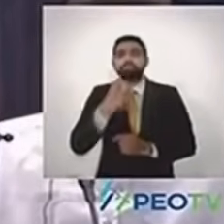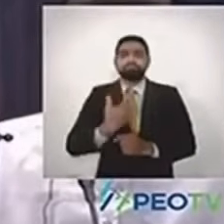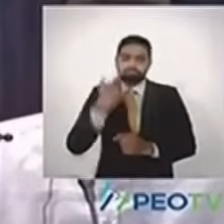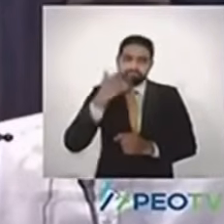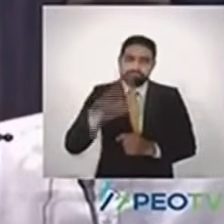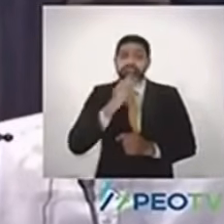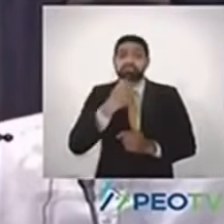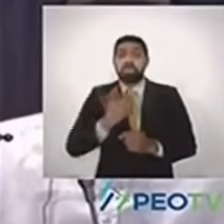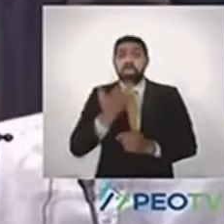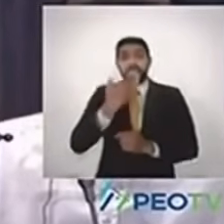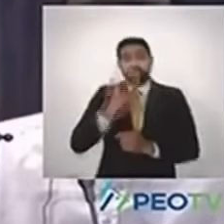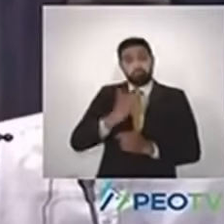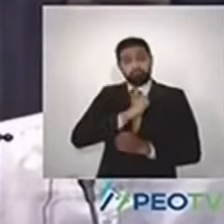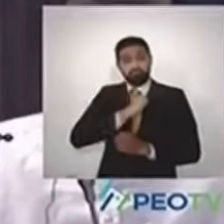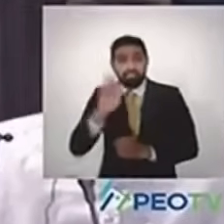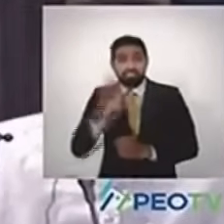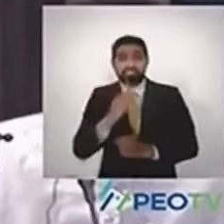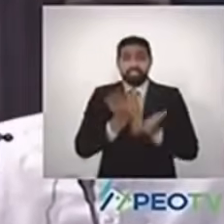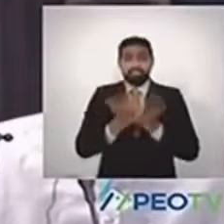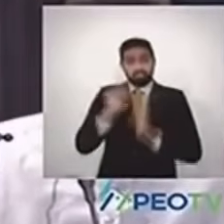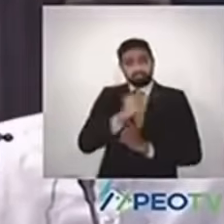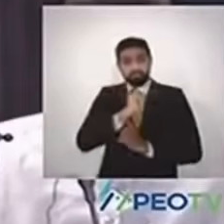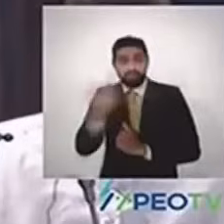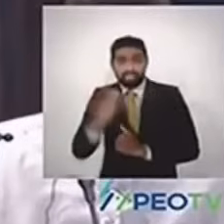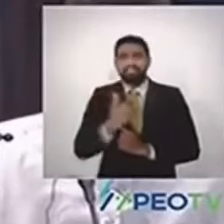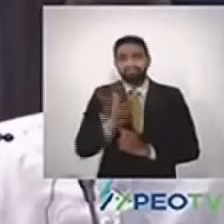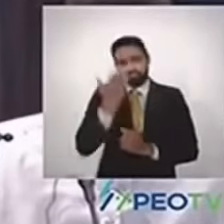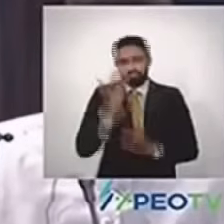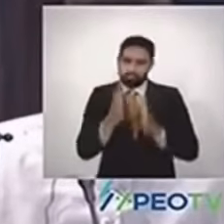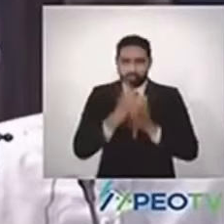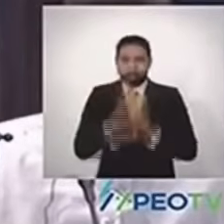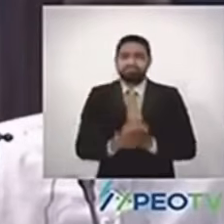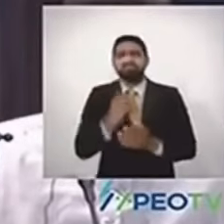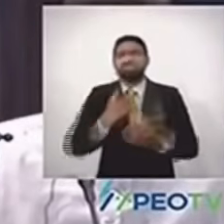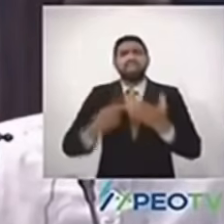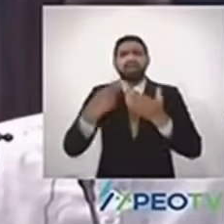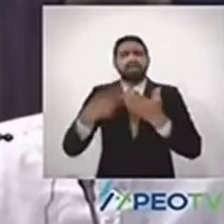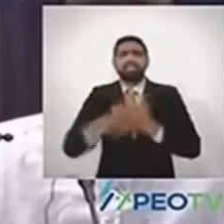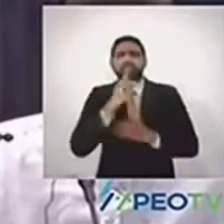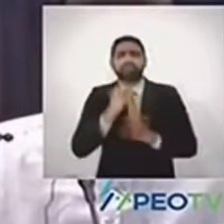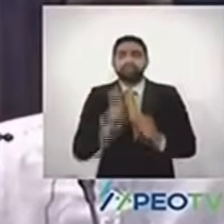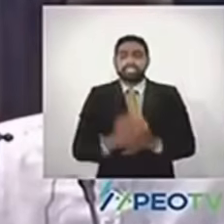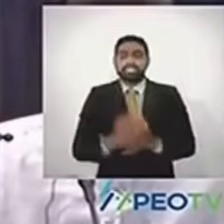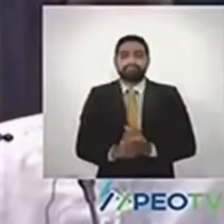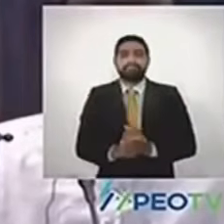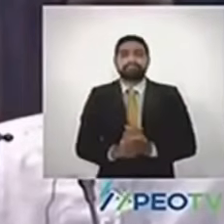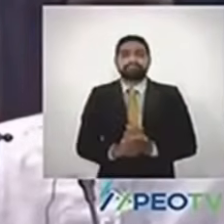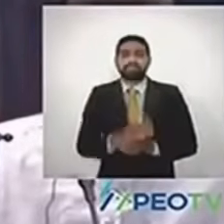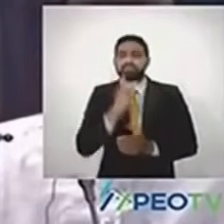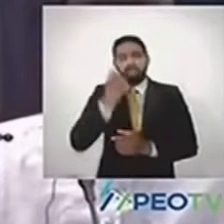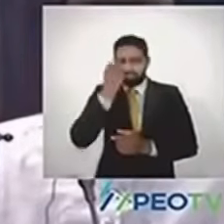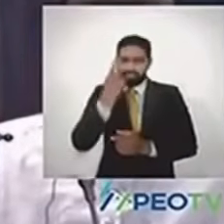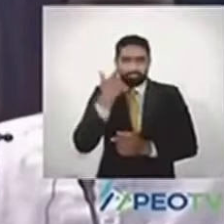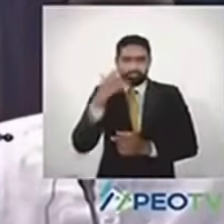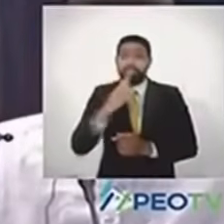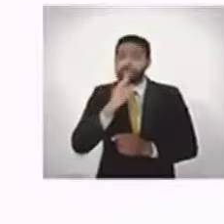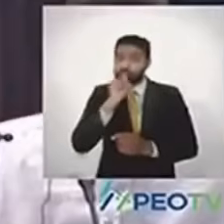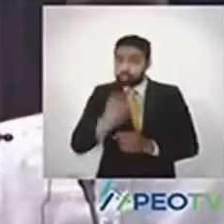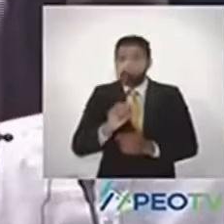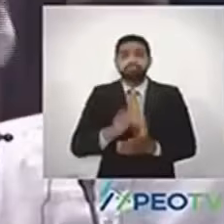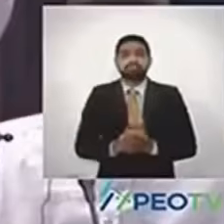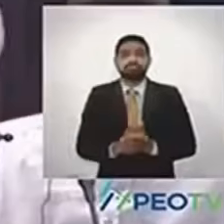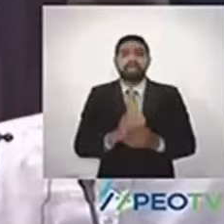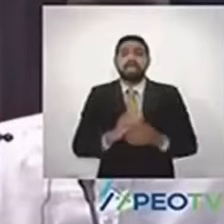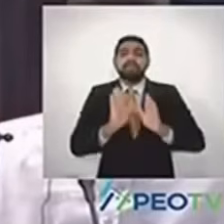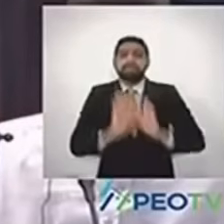and India in the country. There are many reasons to say so. I do not wish to vilify their opinions, but we need to look at their consumption habits. If Facebook